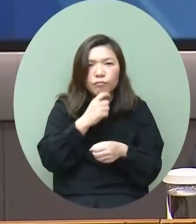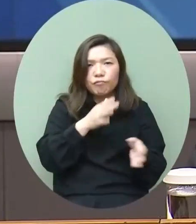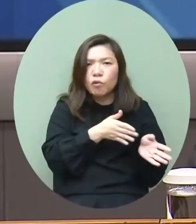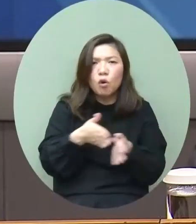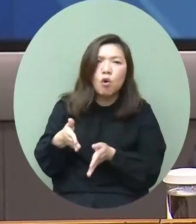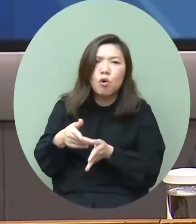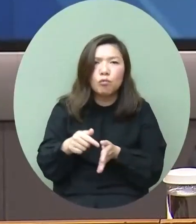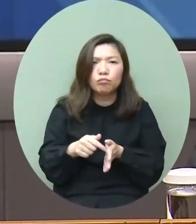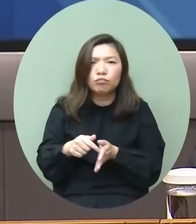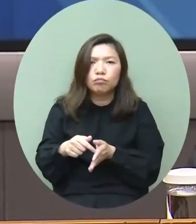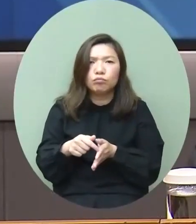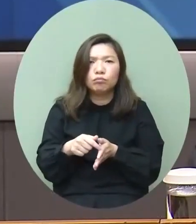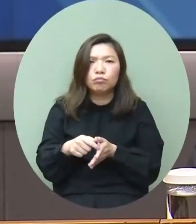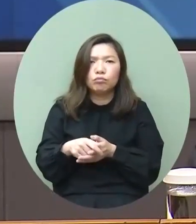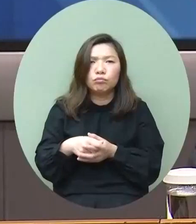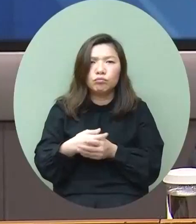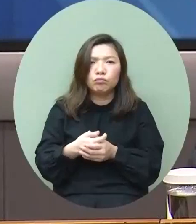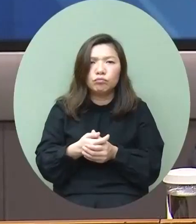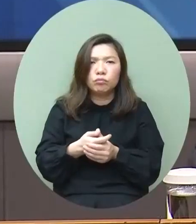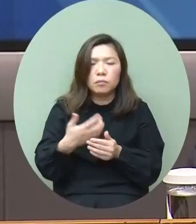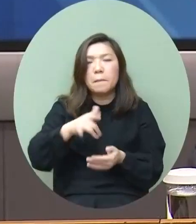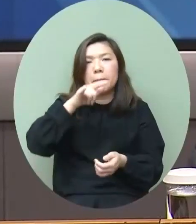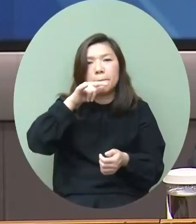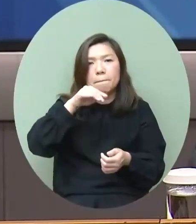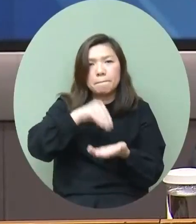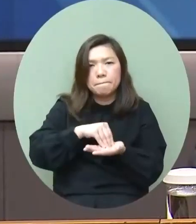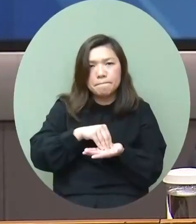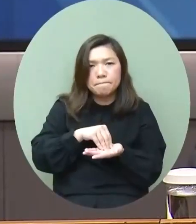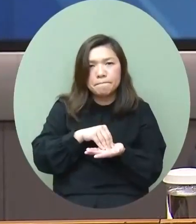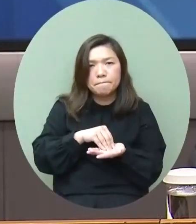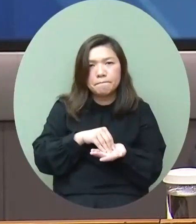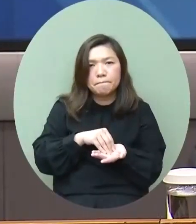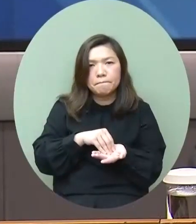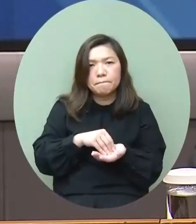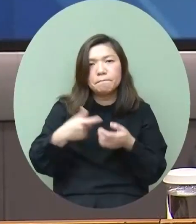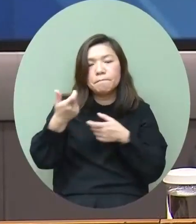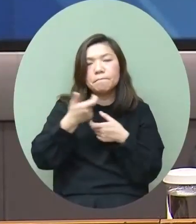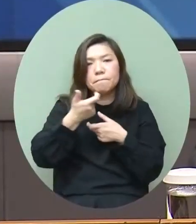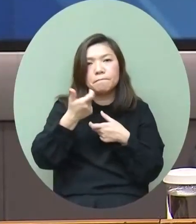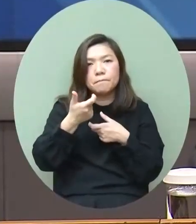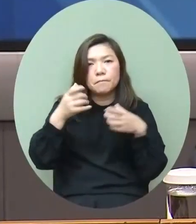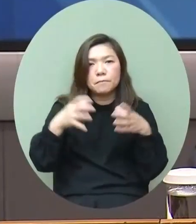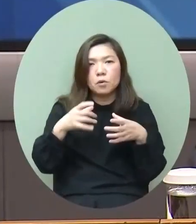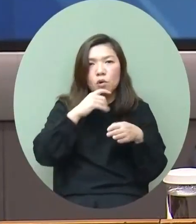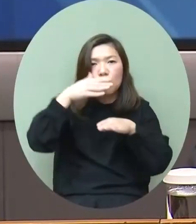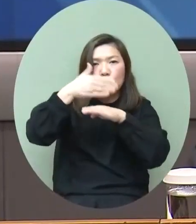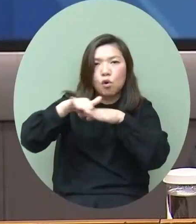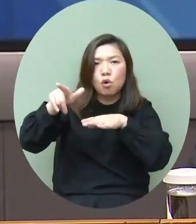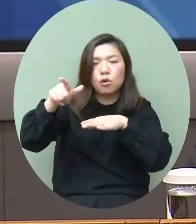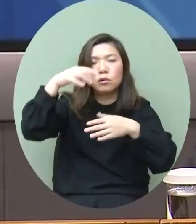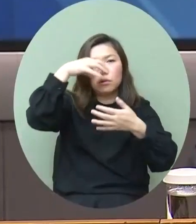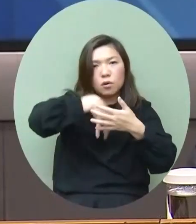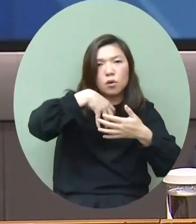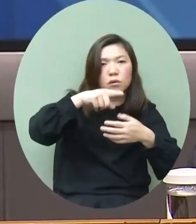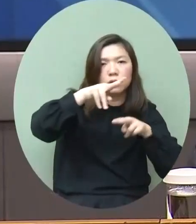comments that are made by the sector including the emphasis on connectivity including the mainland and the rest of the world the comments